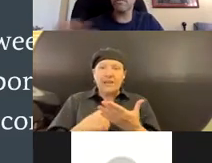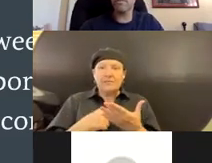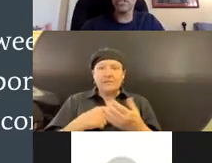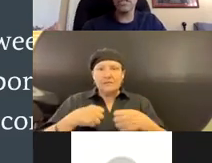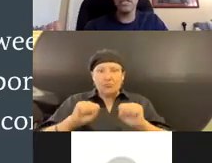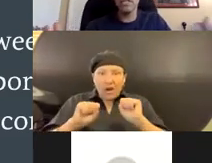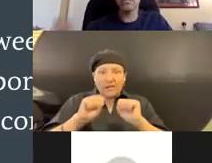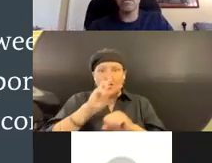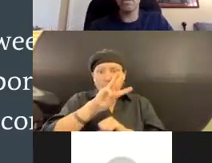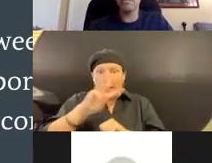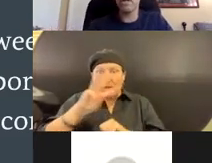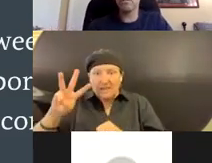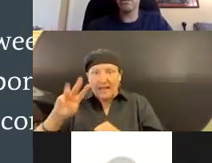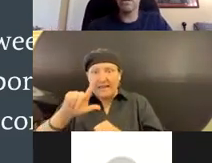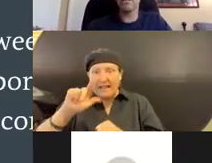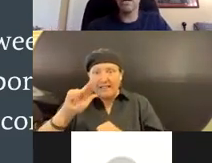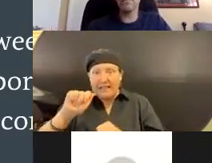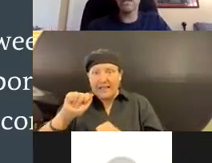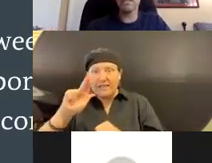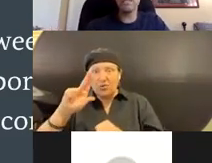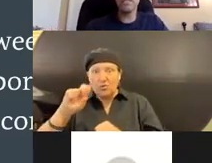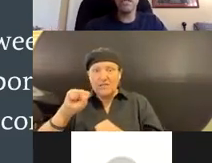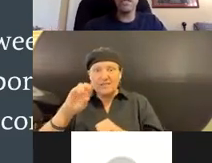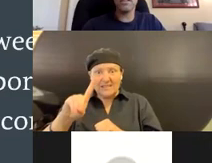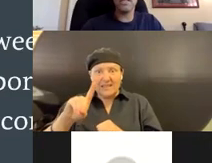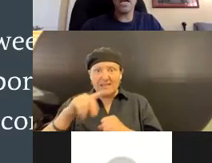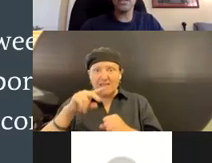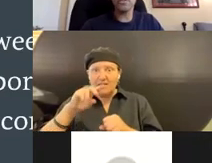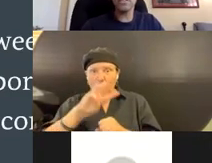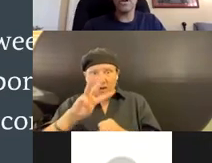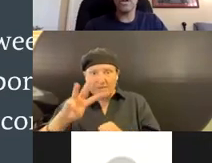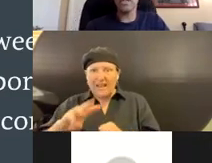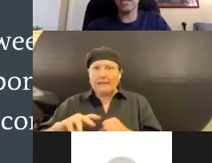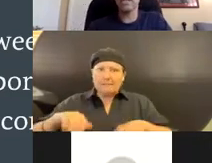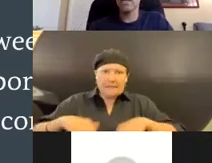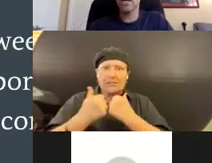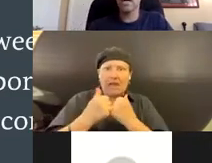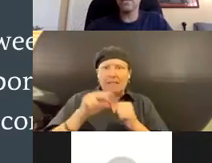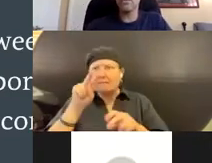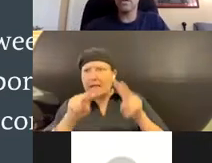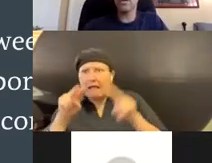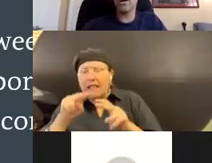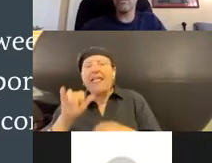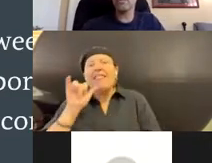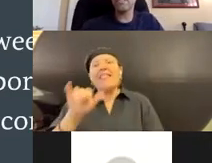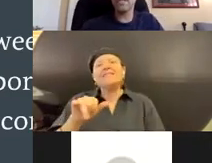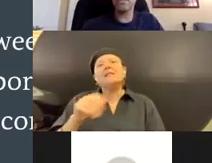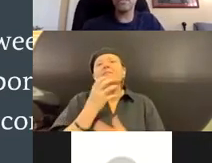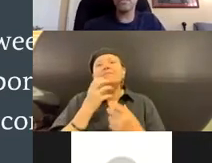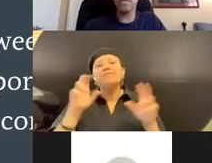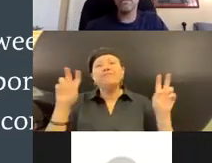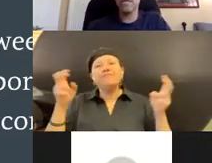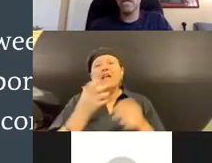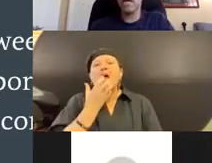lot of information. So I wanted to put it out there, and that is the LAUSD hotline that you can call from 6 a.m. to